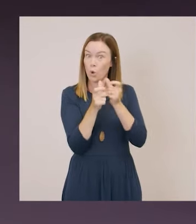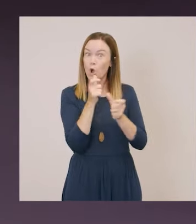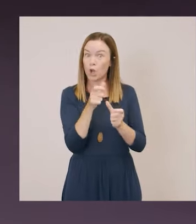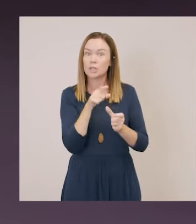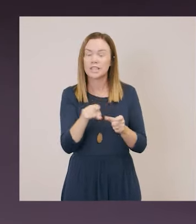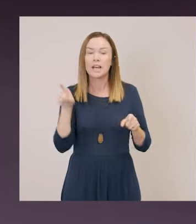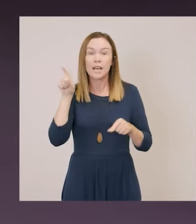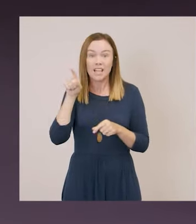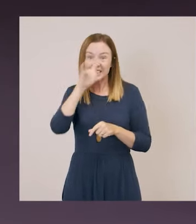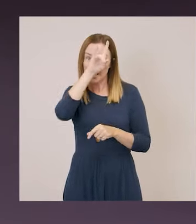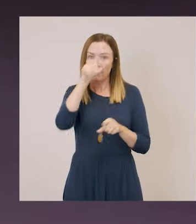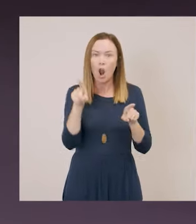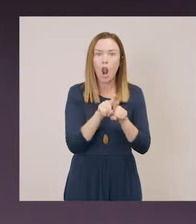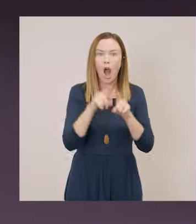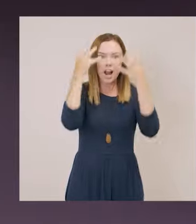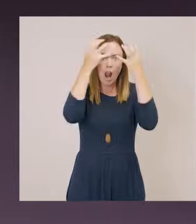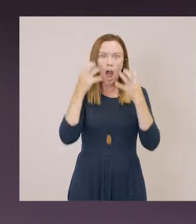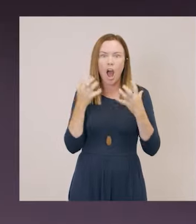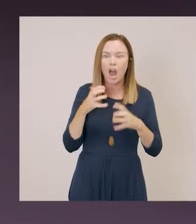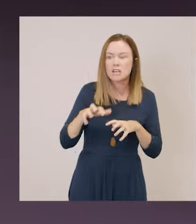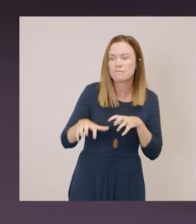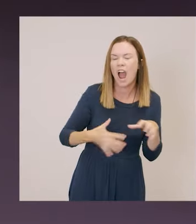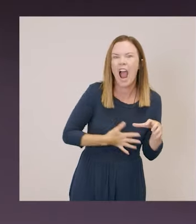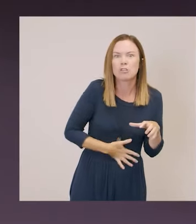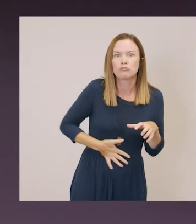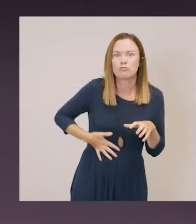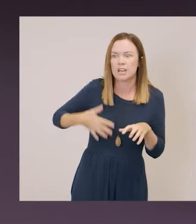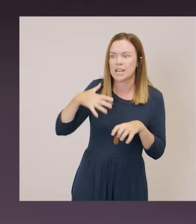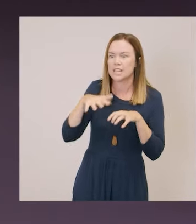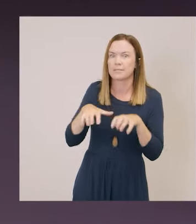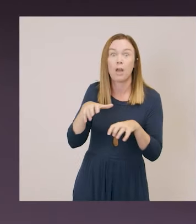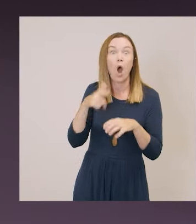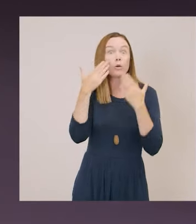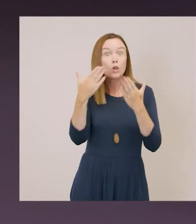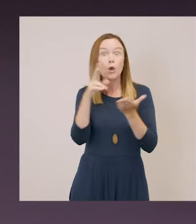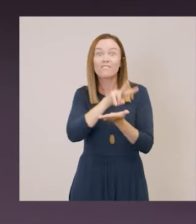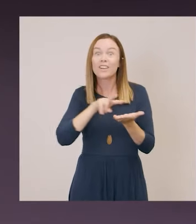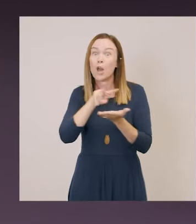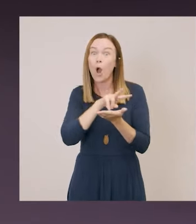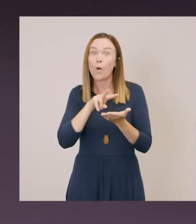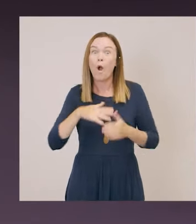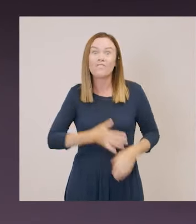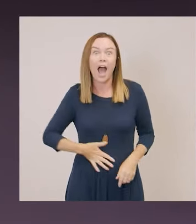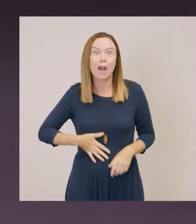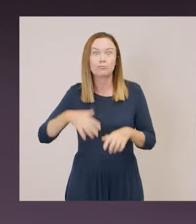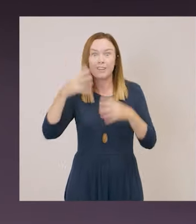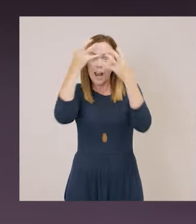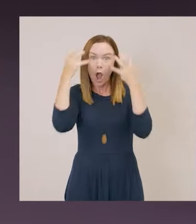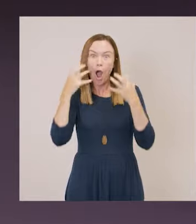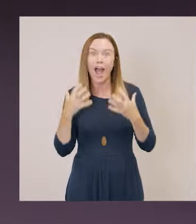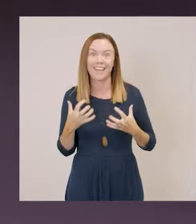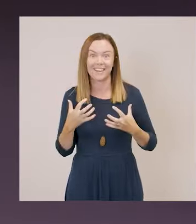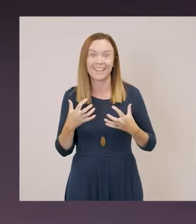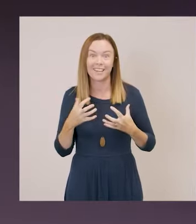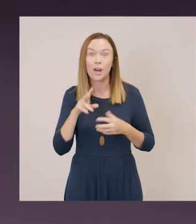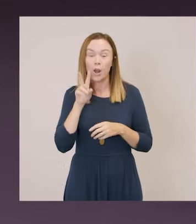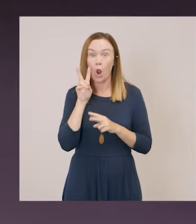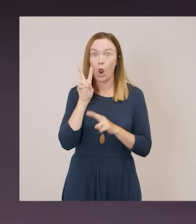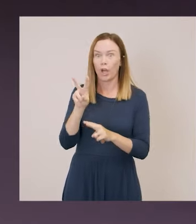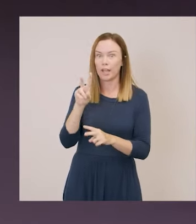lion looking to devour you, looking to take you out. I'm going to show you a little clip of a hungry lion looking to take someone